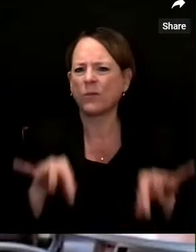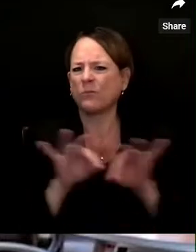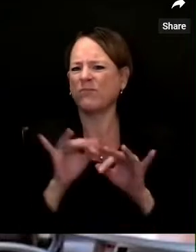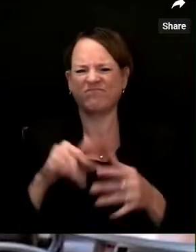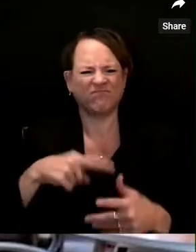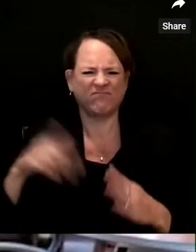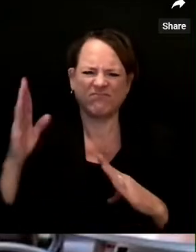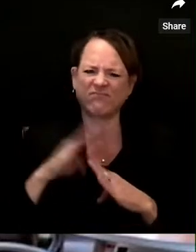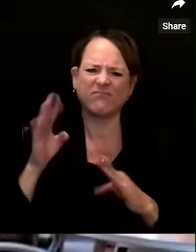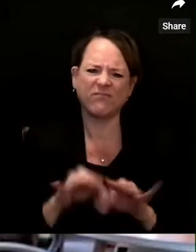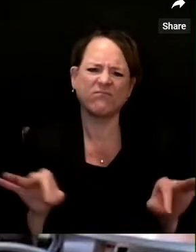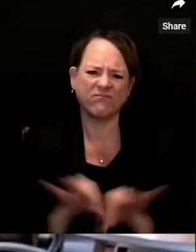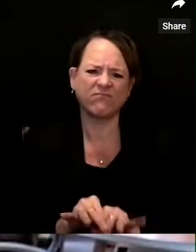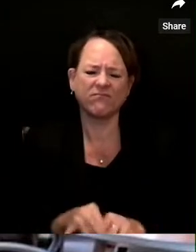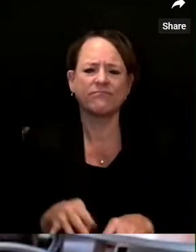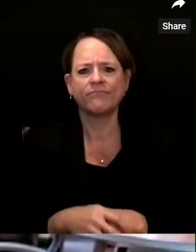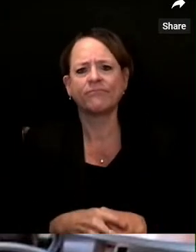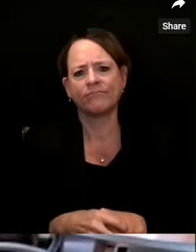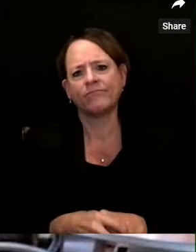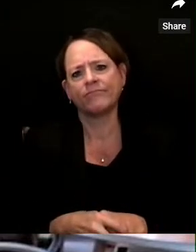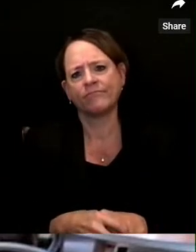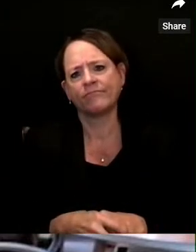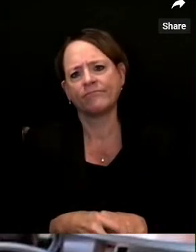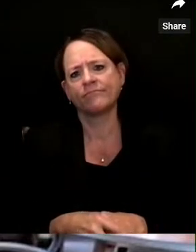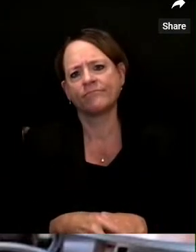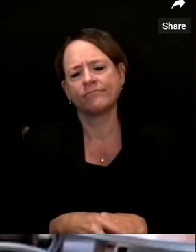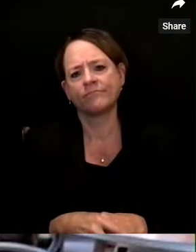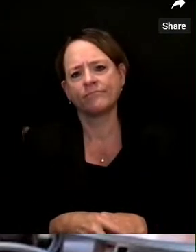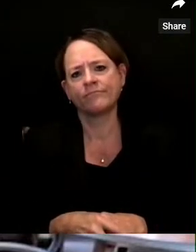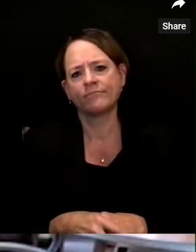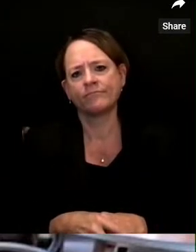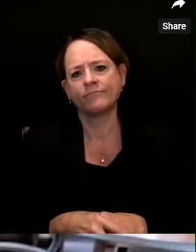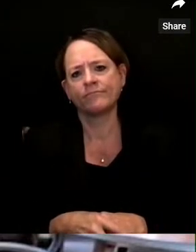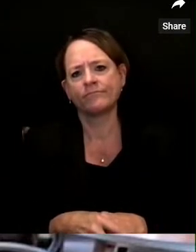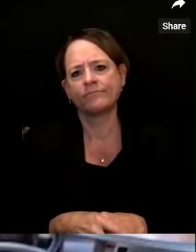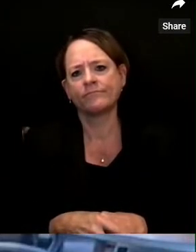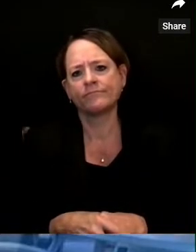first dose of a COVID vaccine who hasn't yet had one.